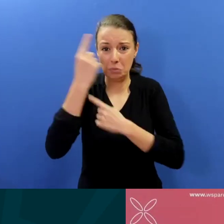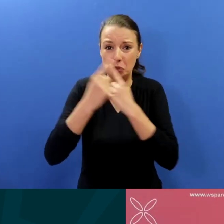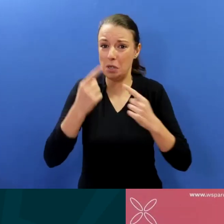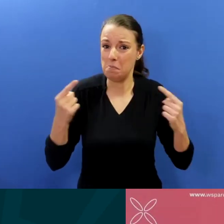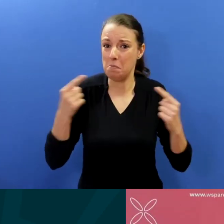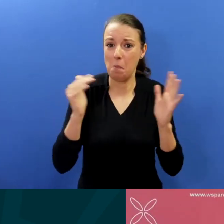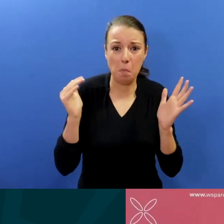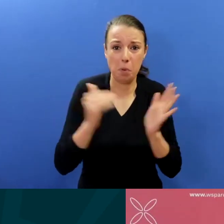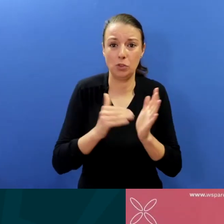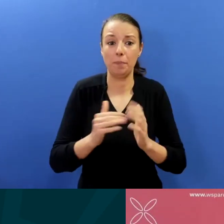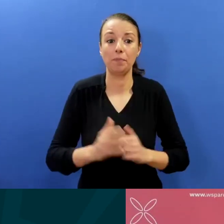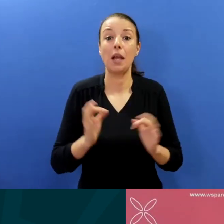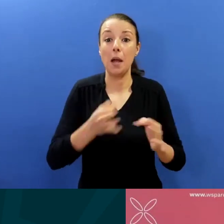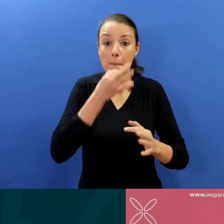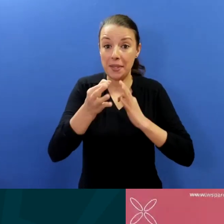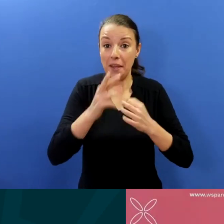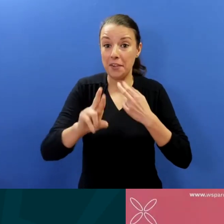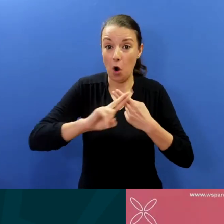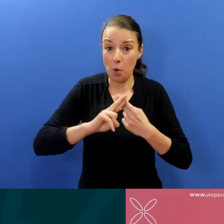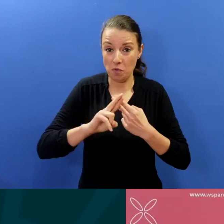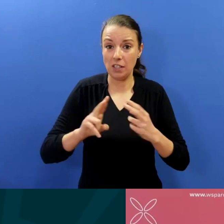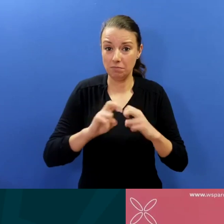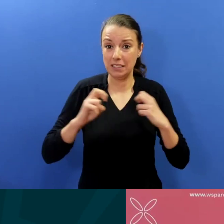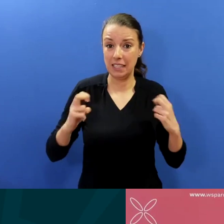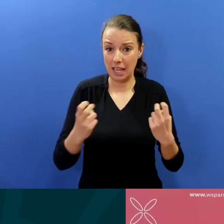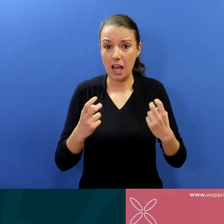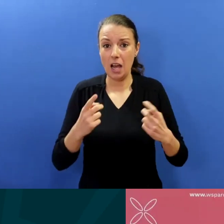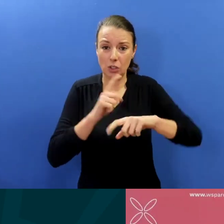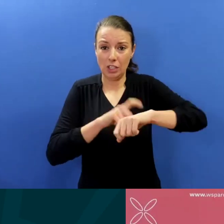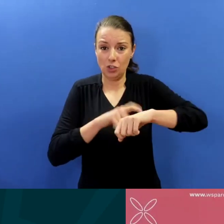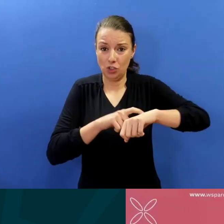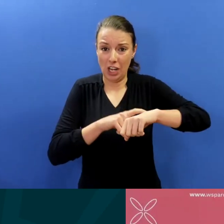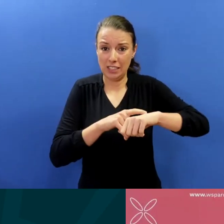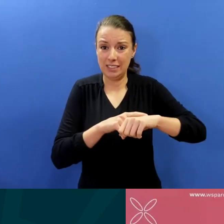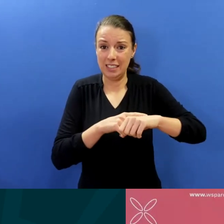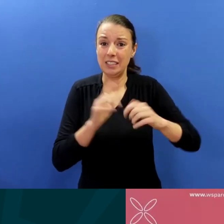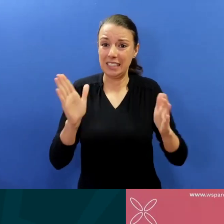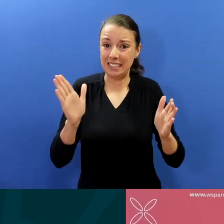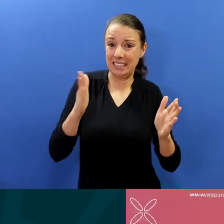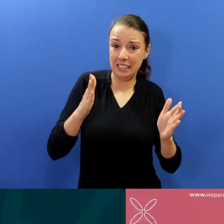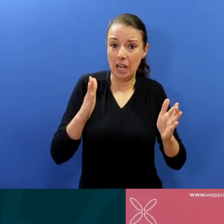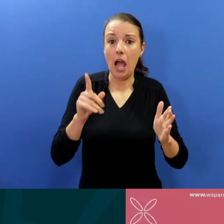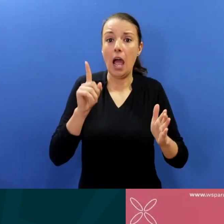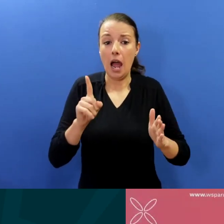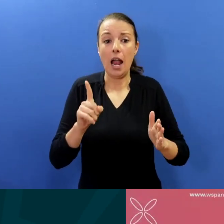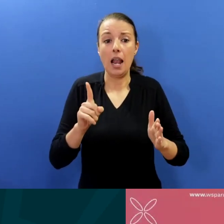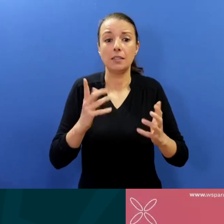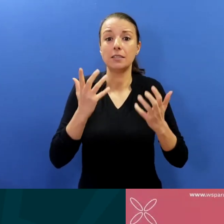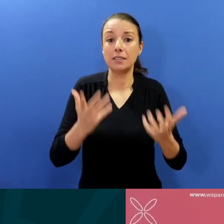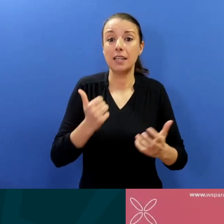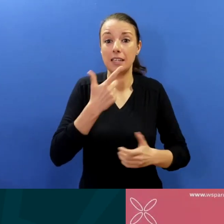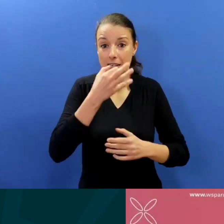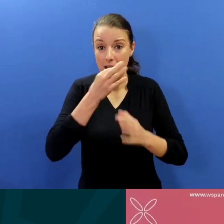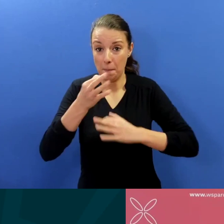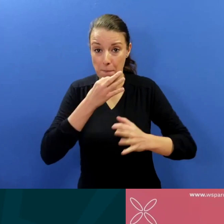important, interesting information. We unfortunately have to shorten a little bit our Q&A session, but I would like to ask